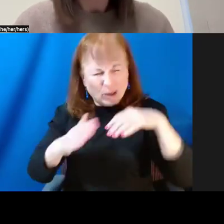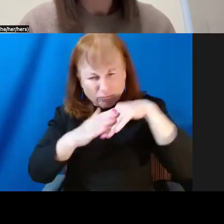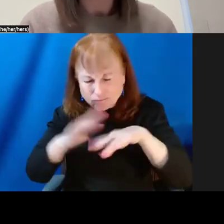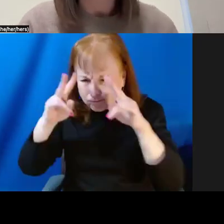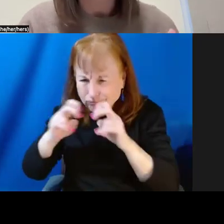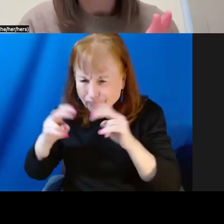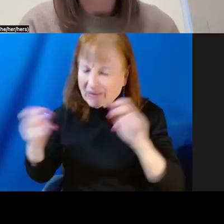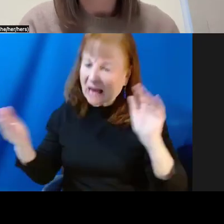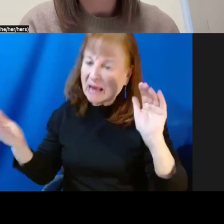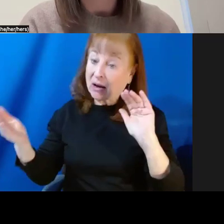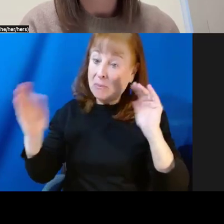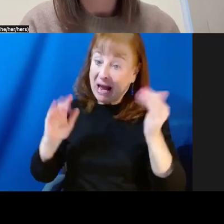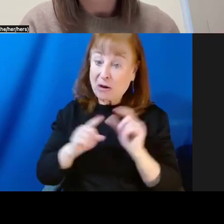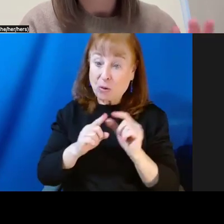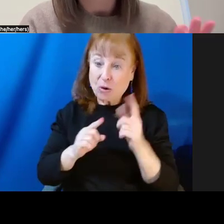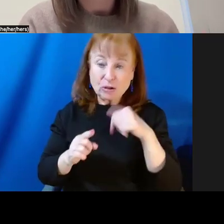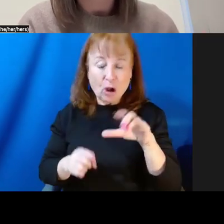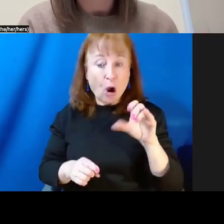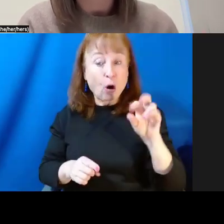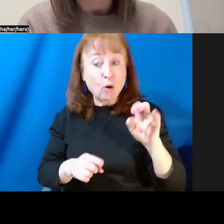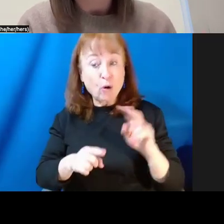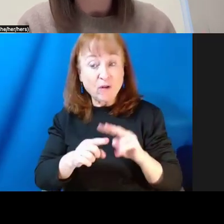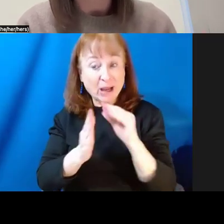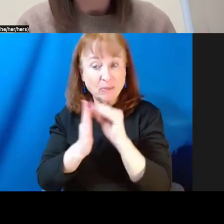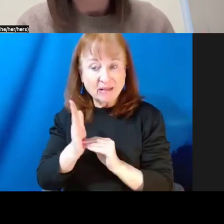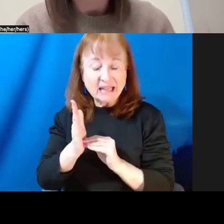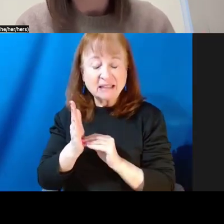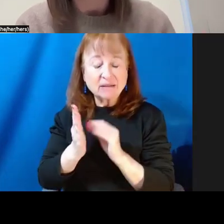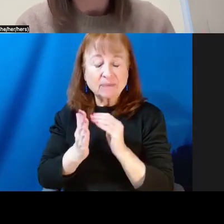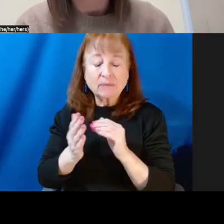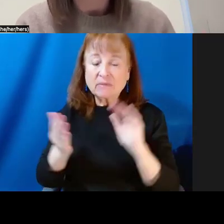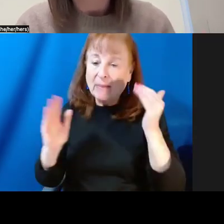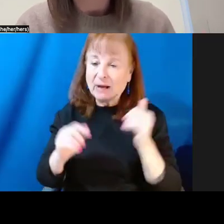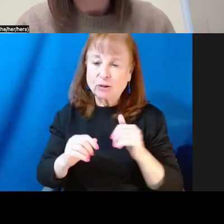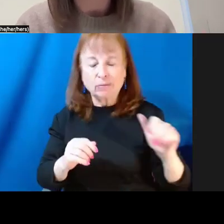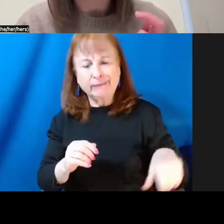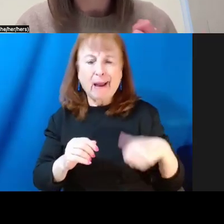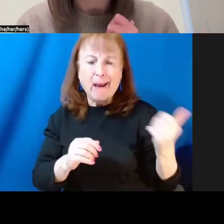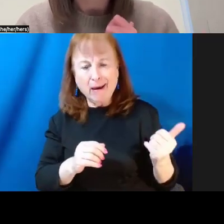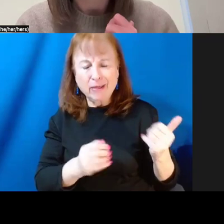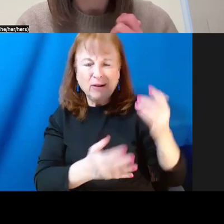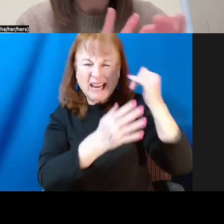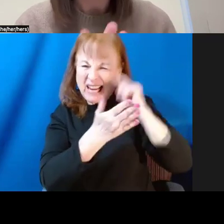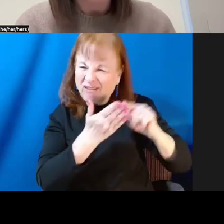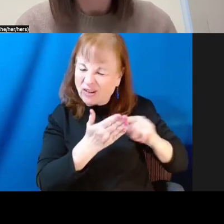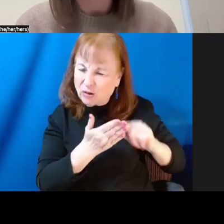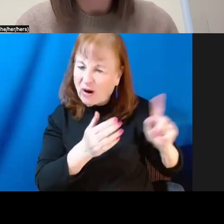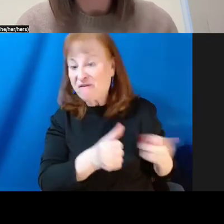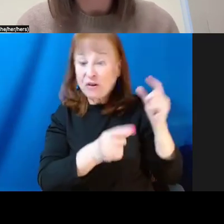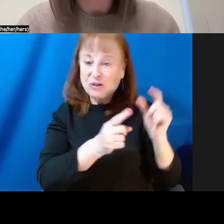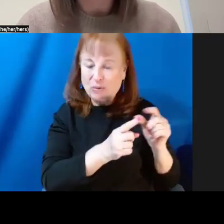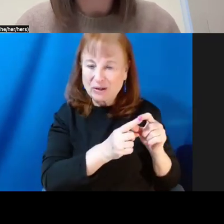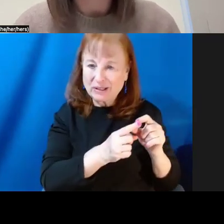and compare the words on these core vocabulary lists to a validated inventory of first words? Would we also